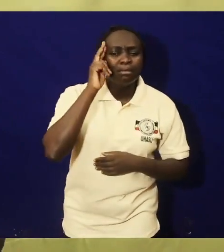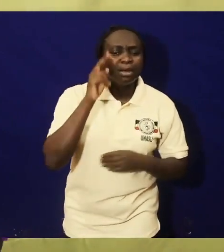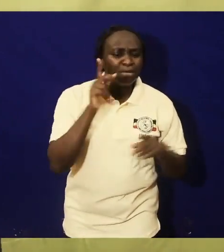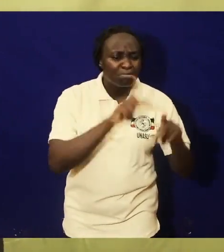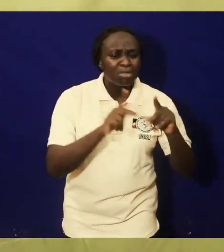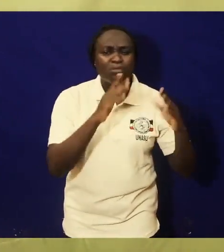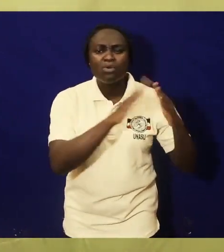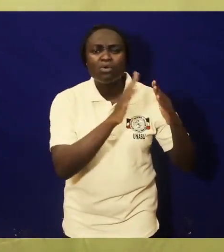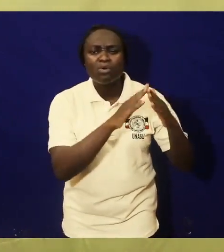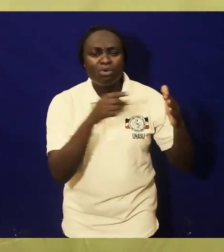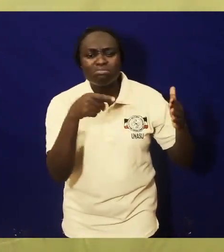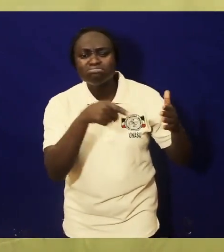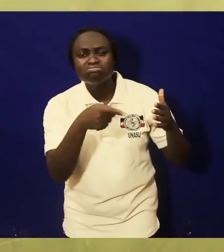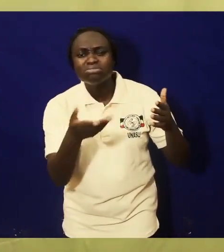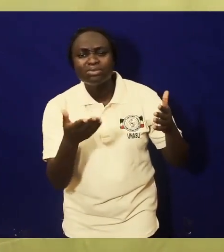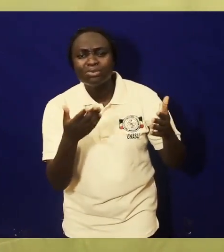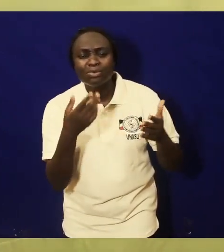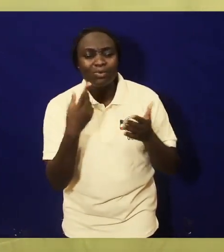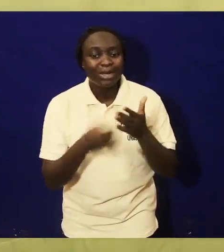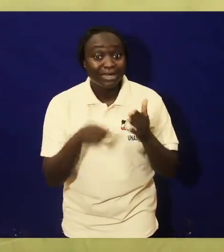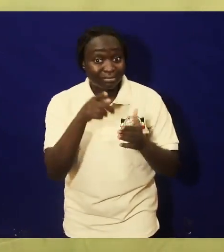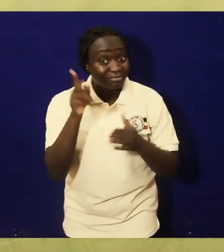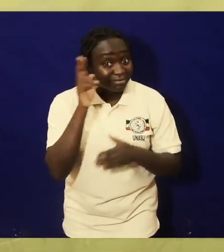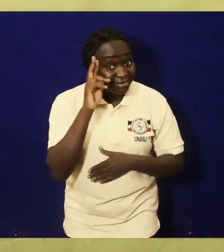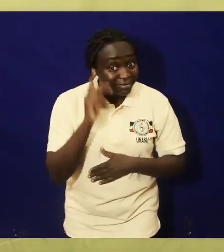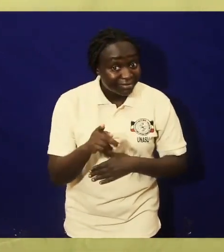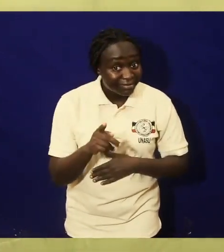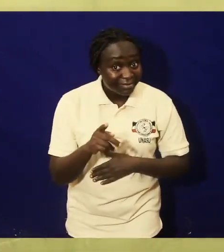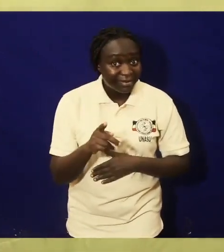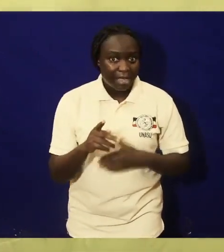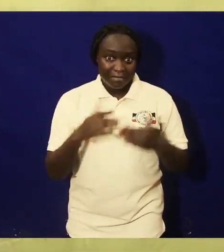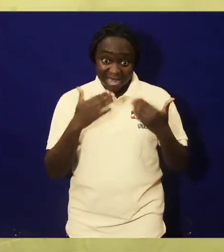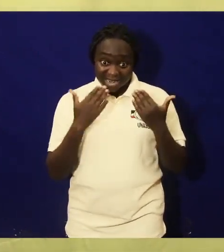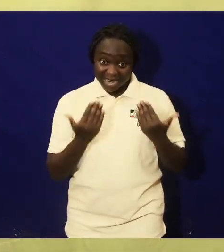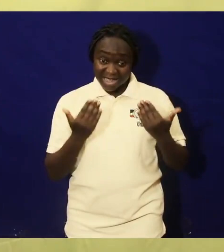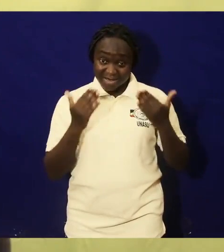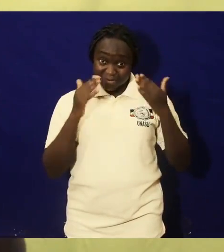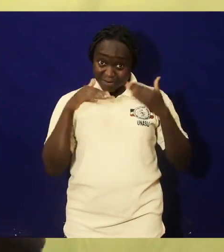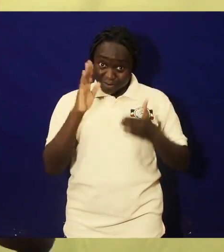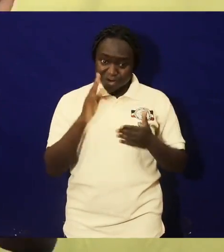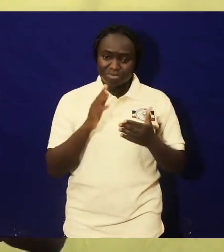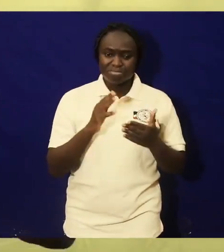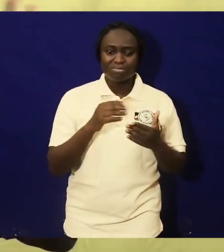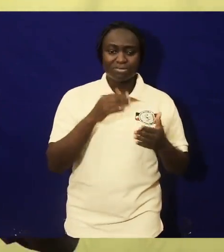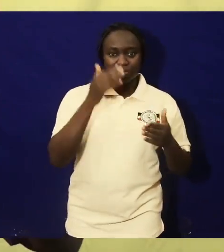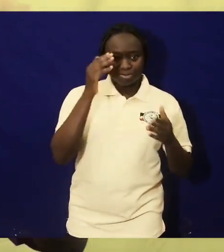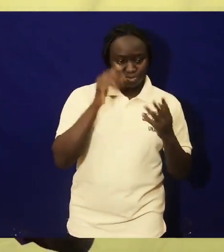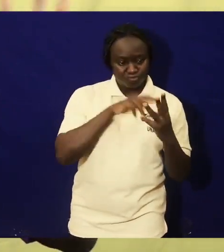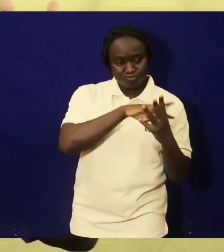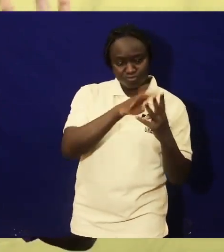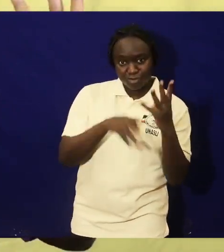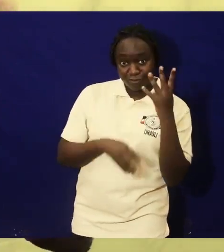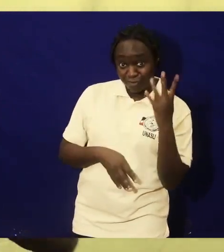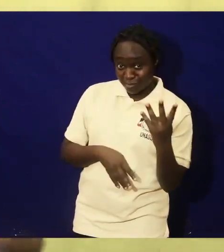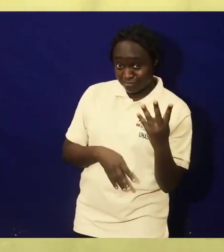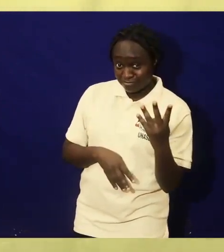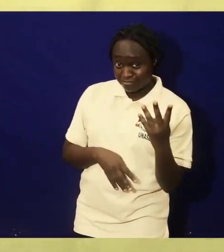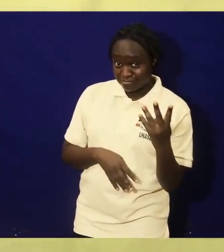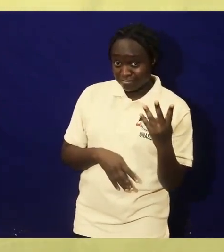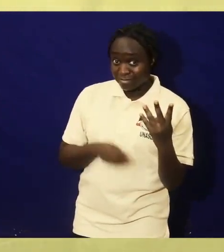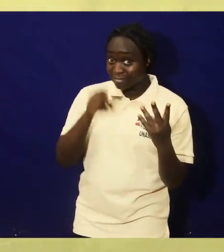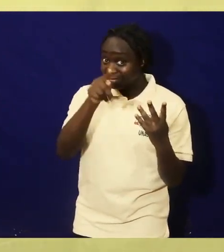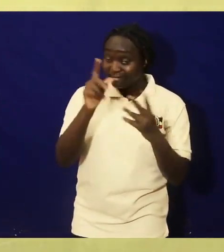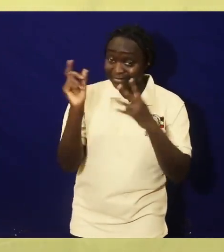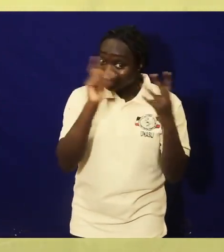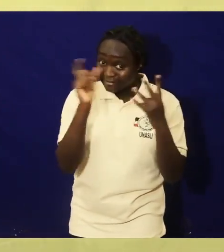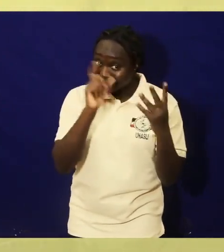remind ourselves about the people at home. And in this part, we are only going to talk about 4 of